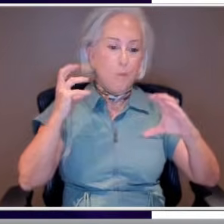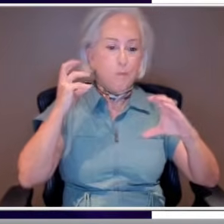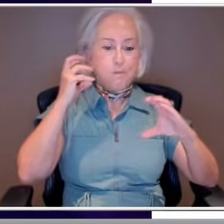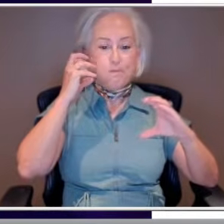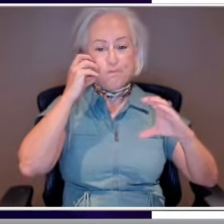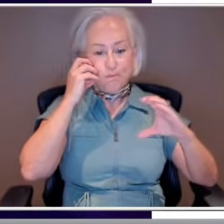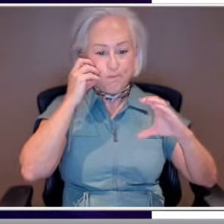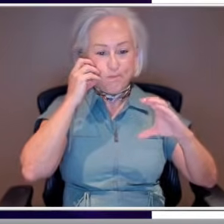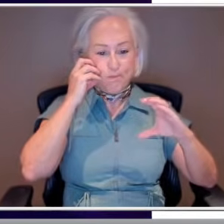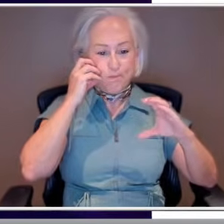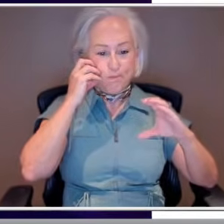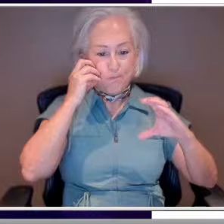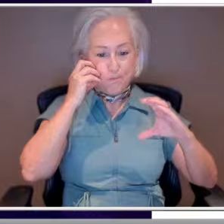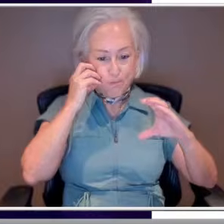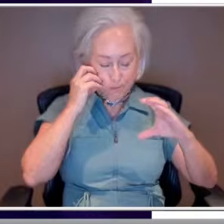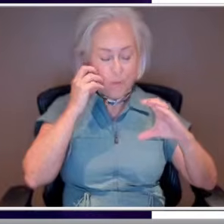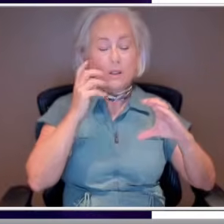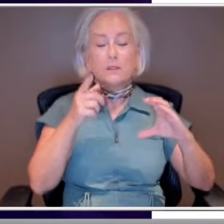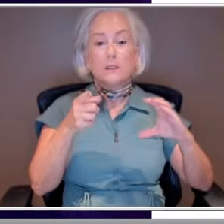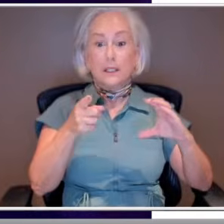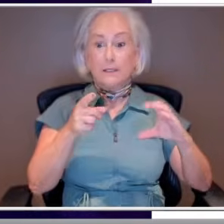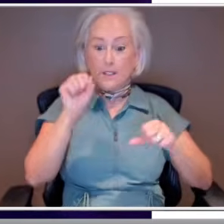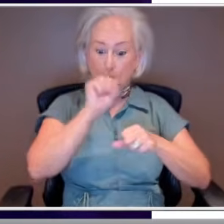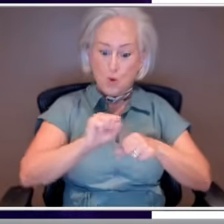like any muscle, if it works harder, it gets bigger.